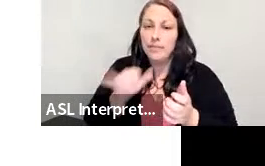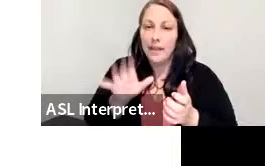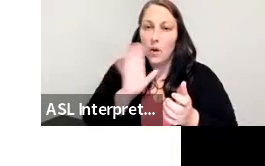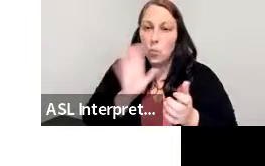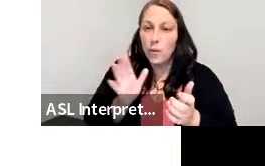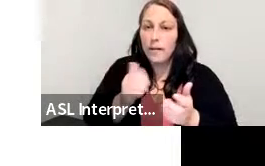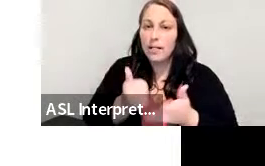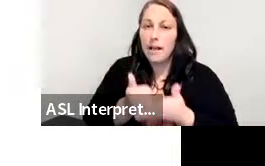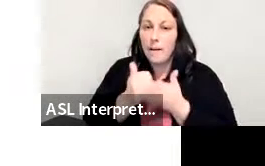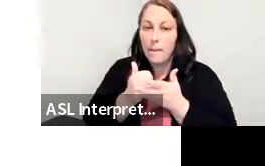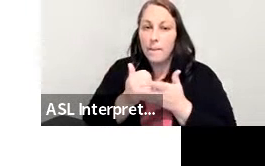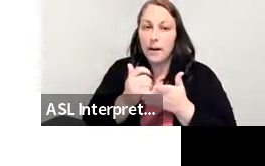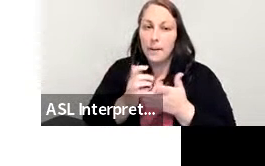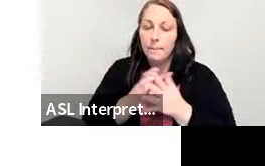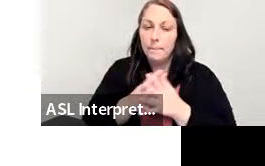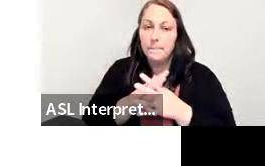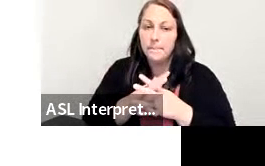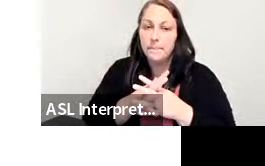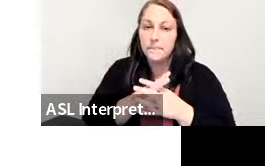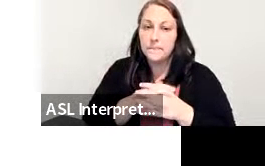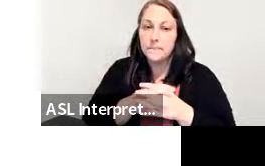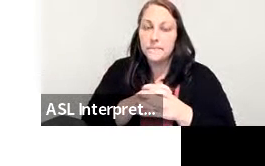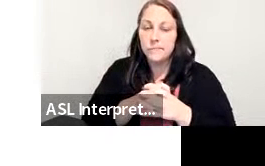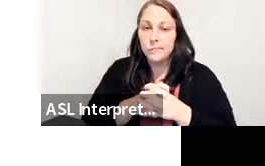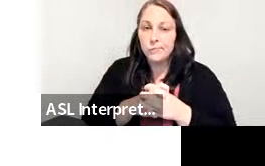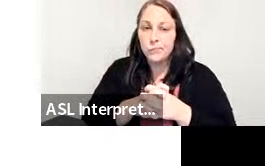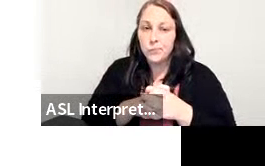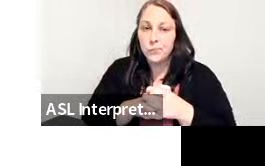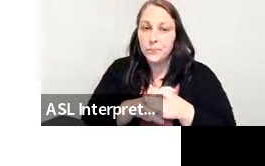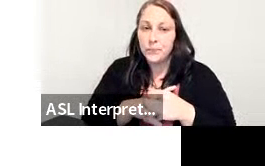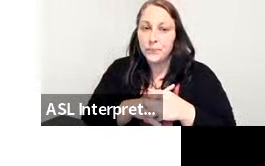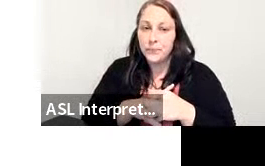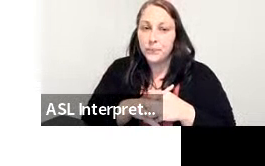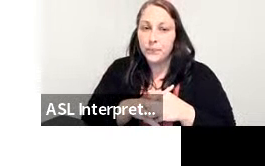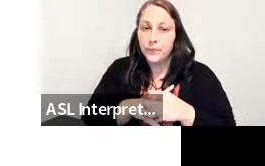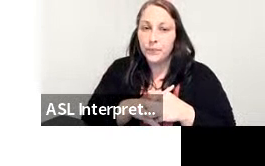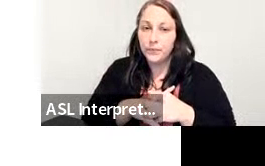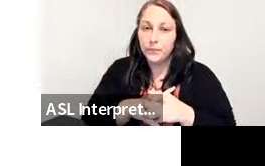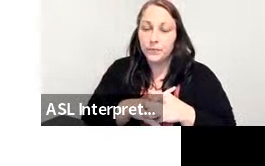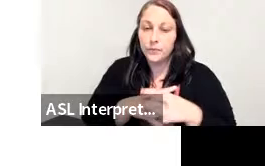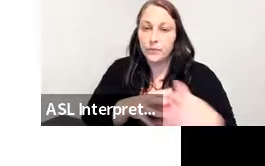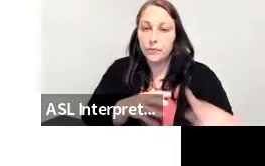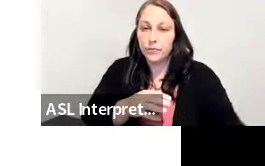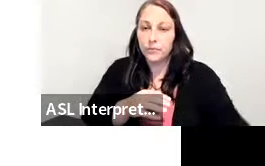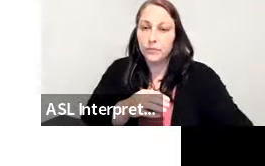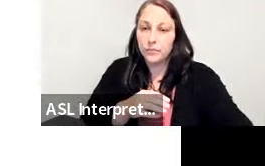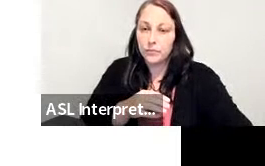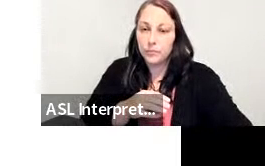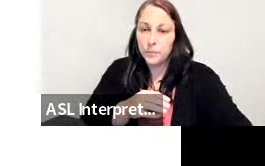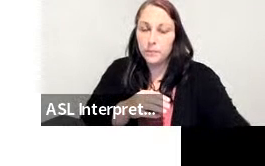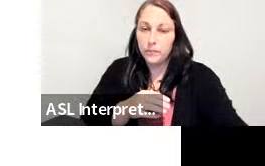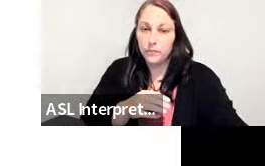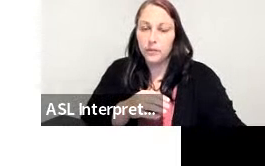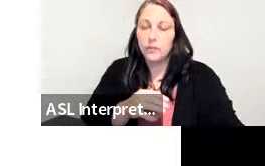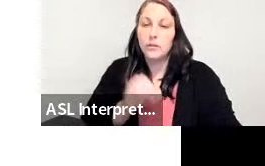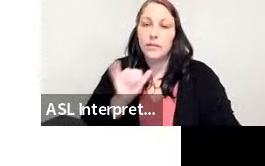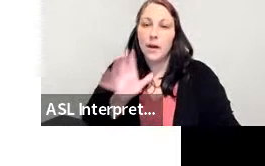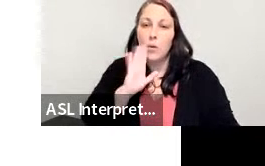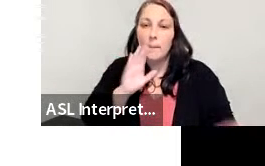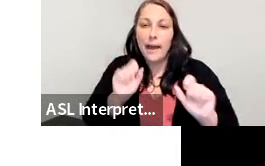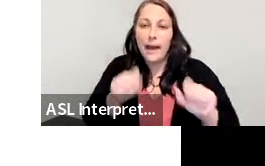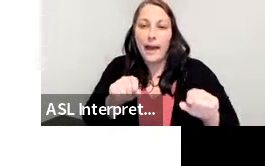us really look at the building different types of material